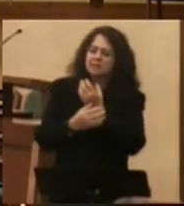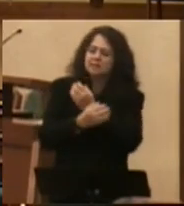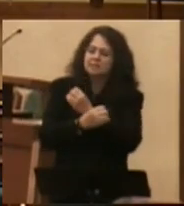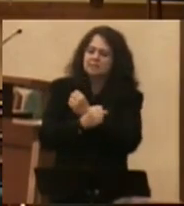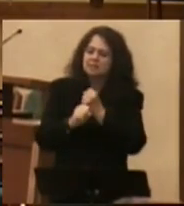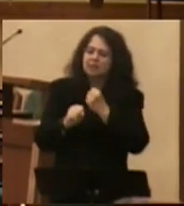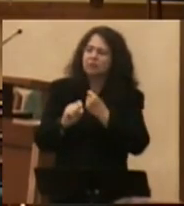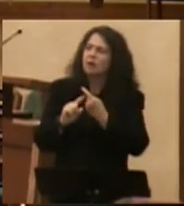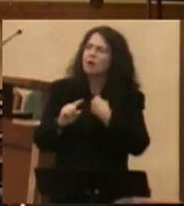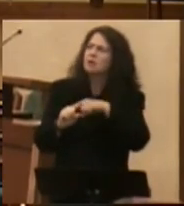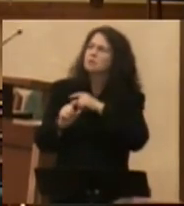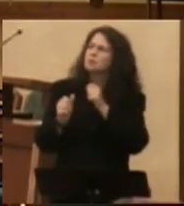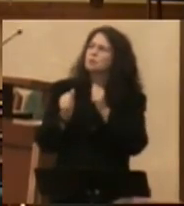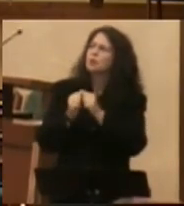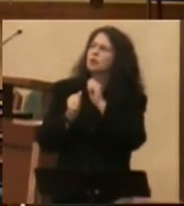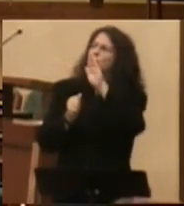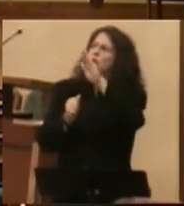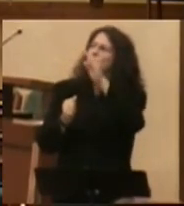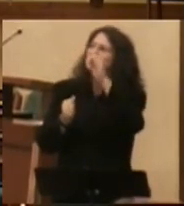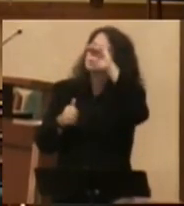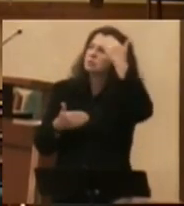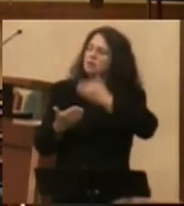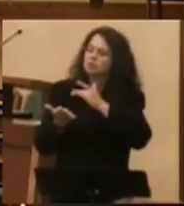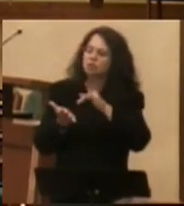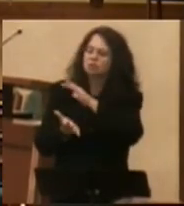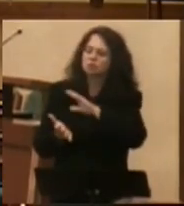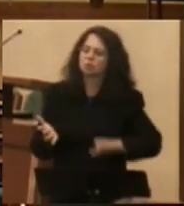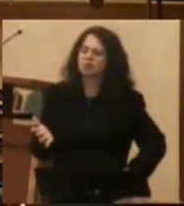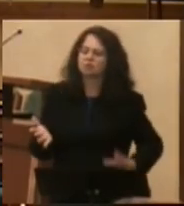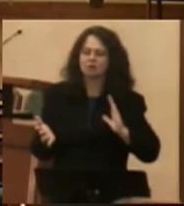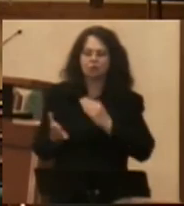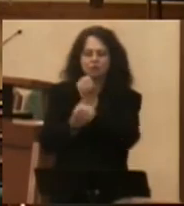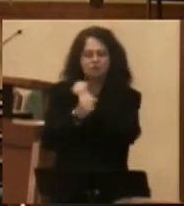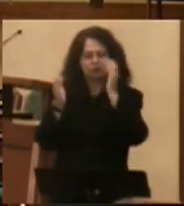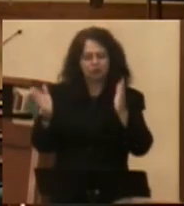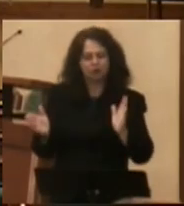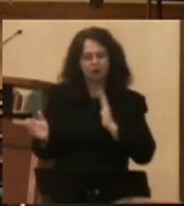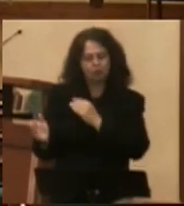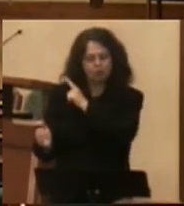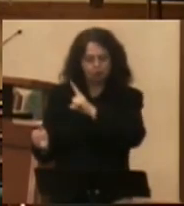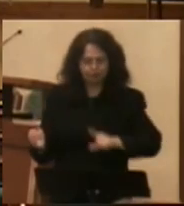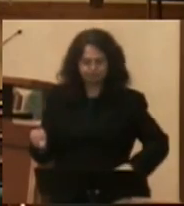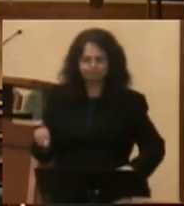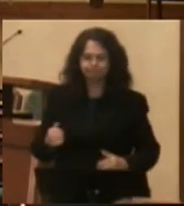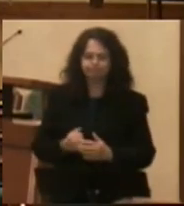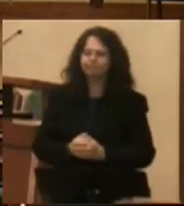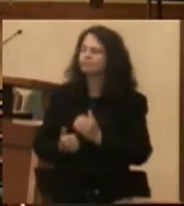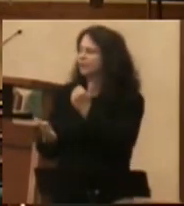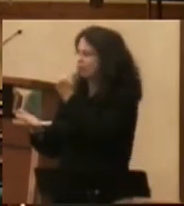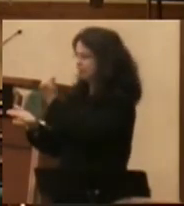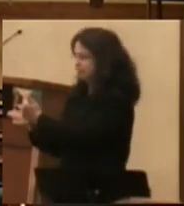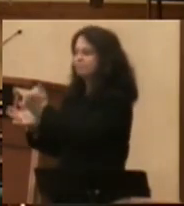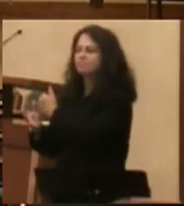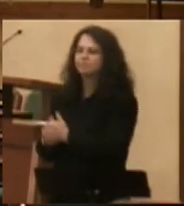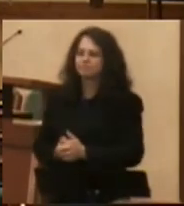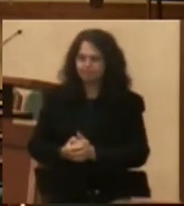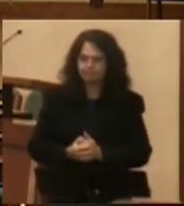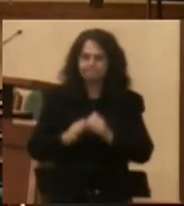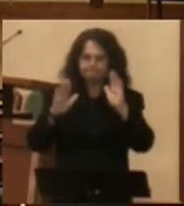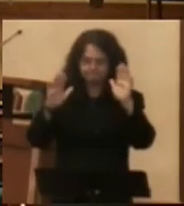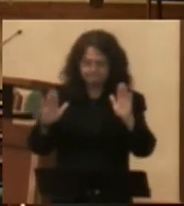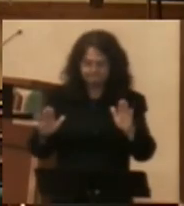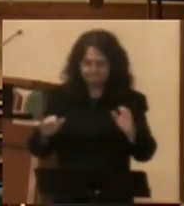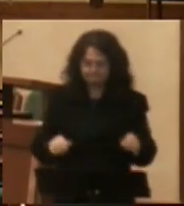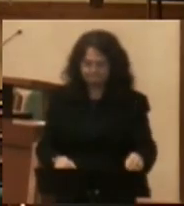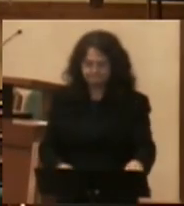in the faith of your Son, Jesus Christ, our Savior and our Lord. Amen. Amen. You may be